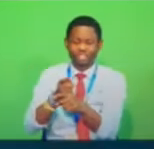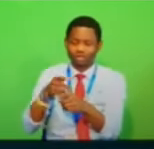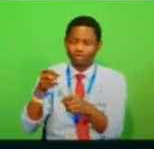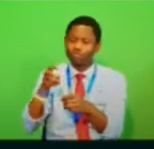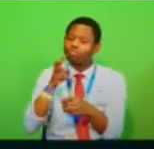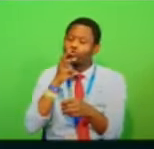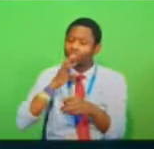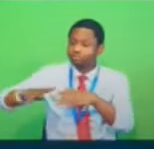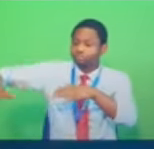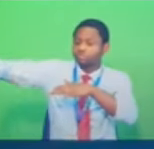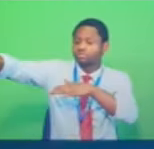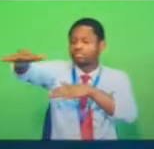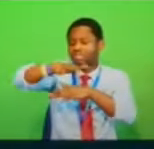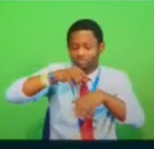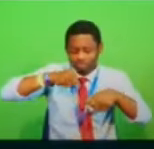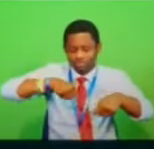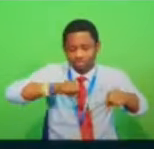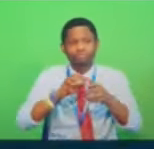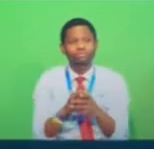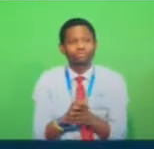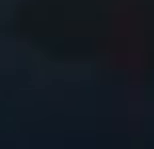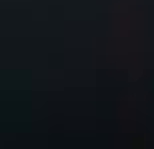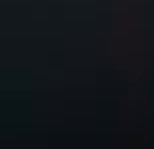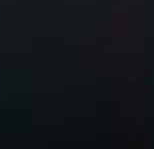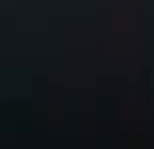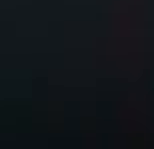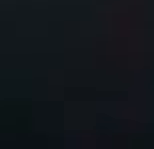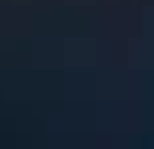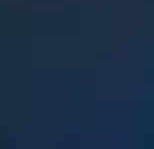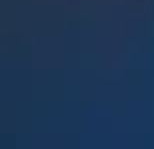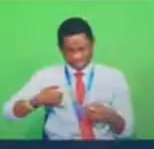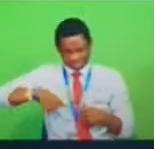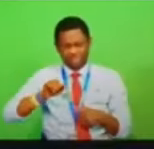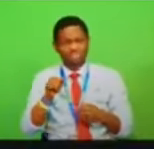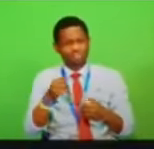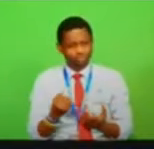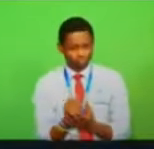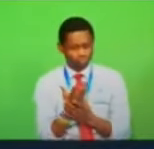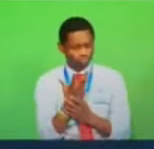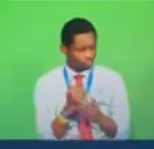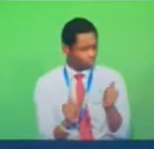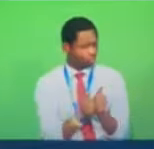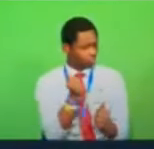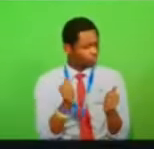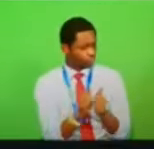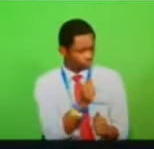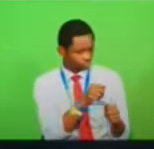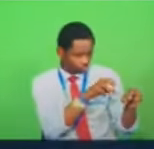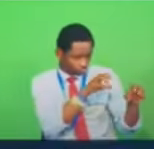cover the sea. I have been young and I'm still growing. I've always looked at the sea full of